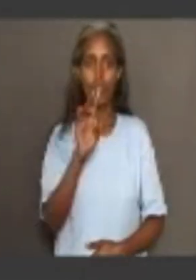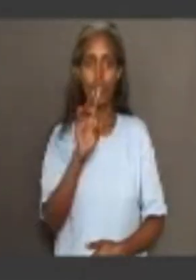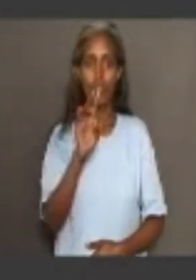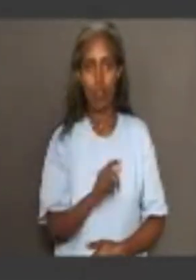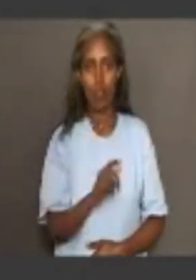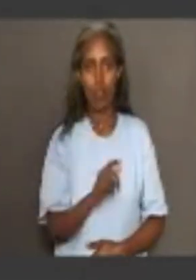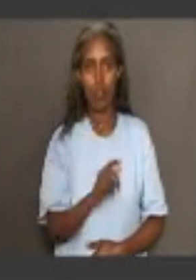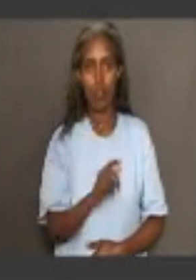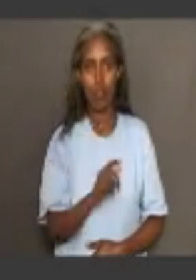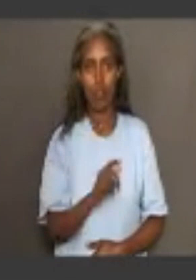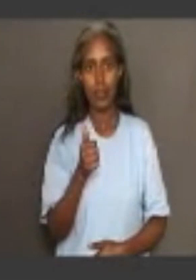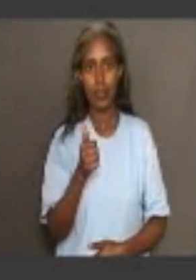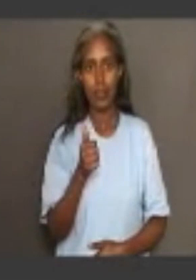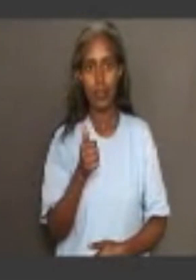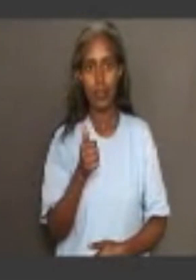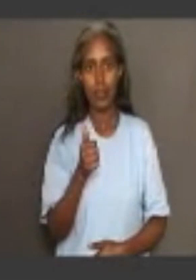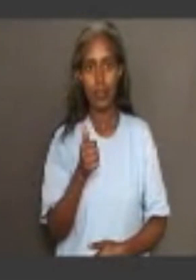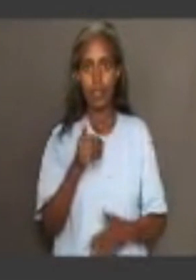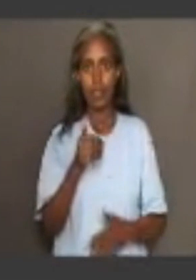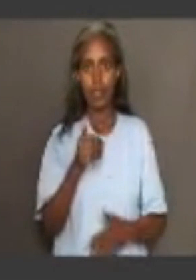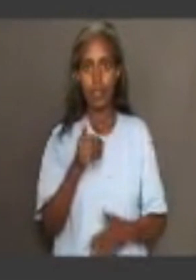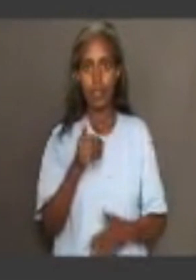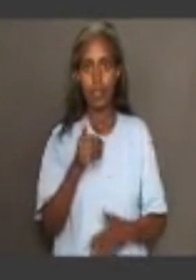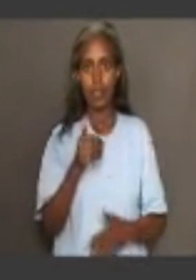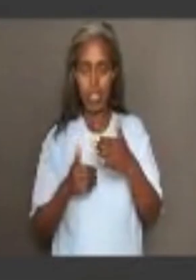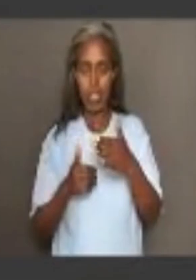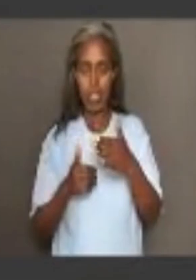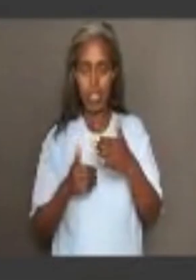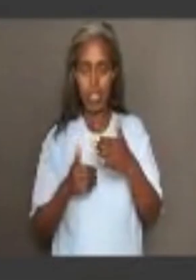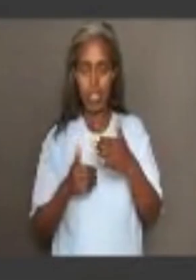10 is less than